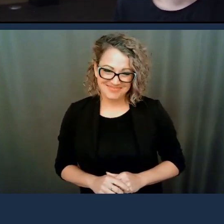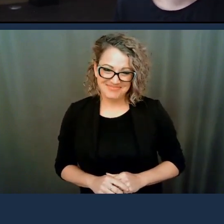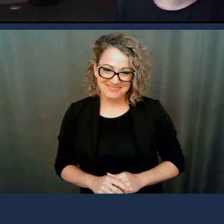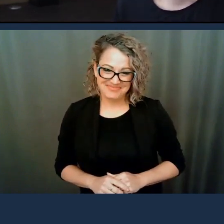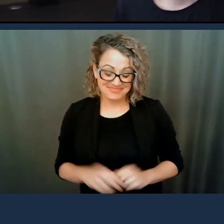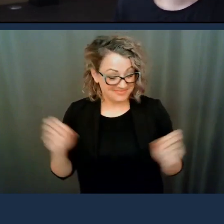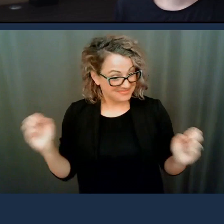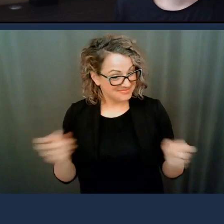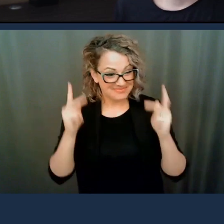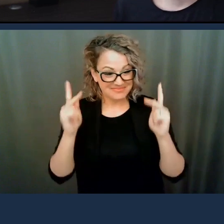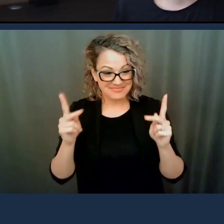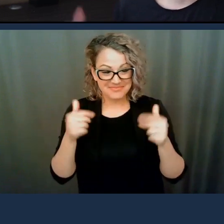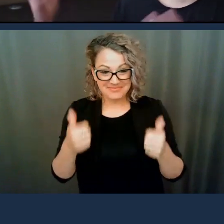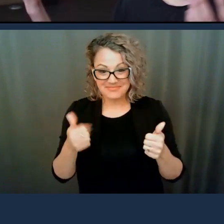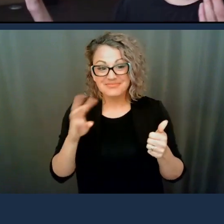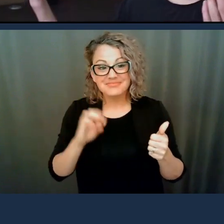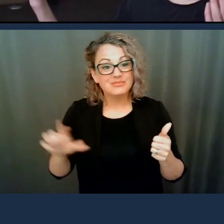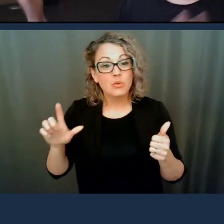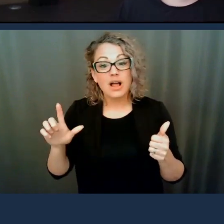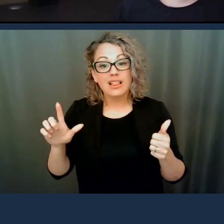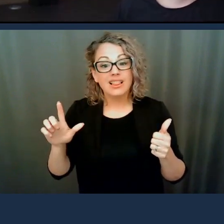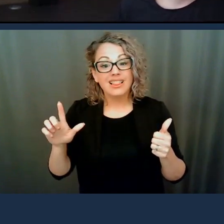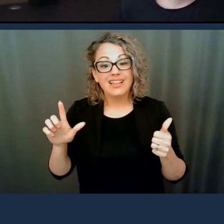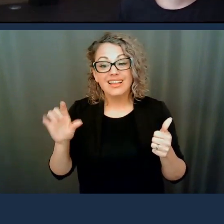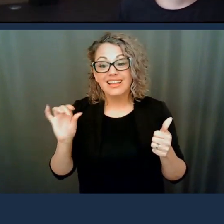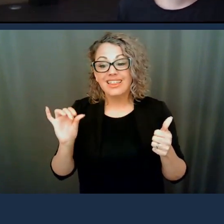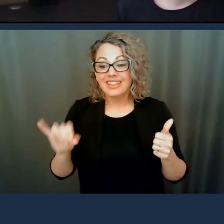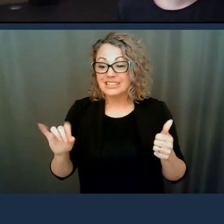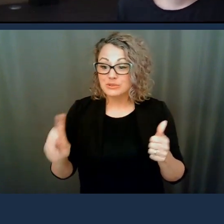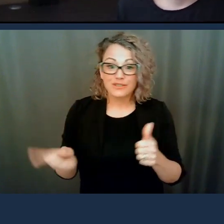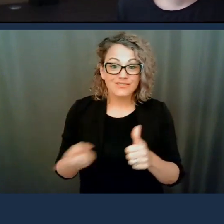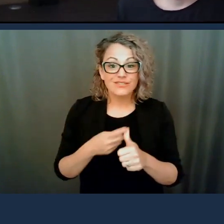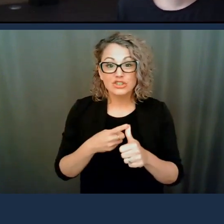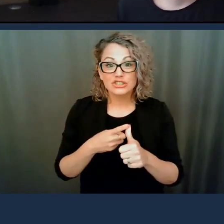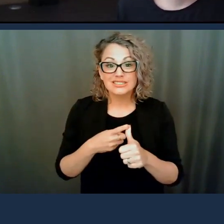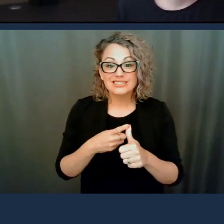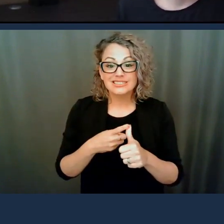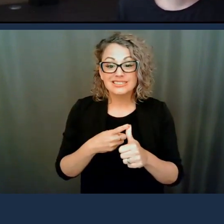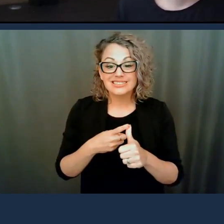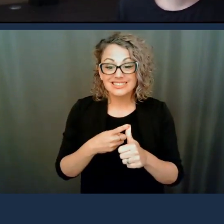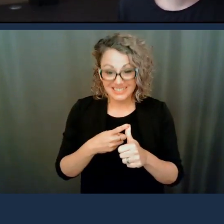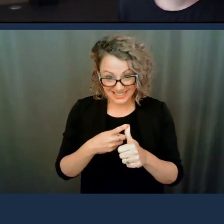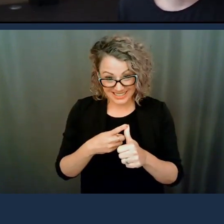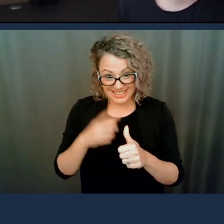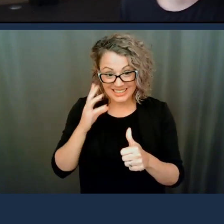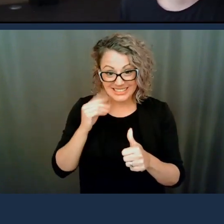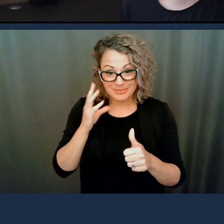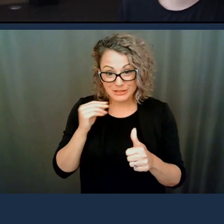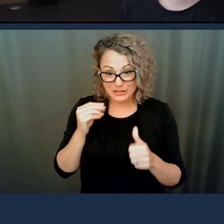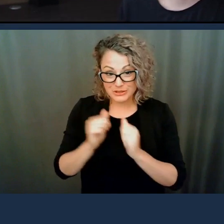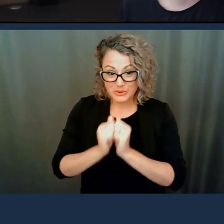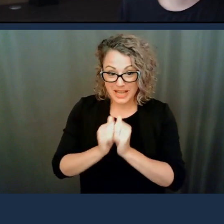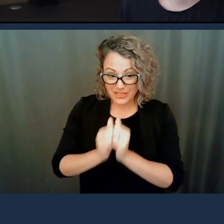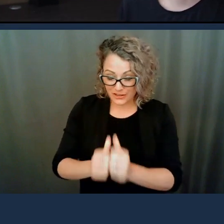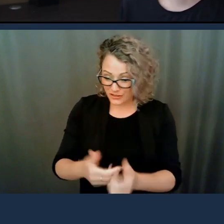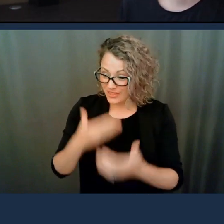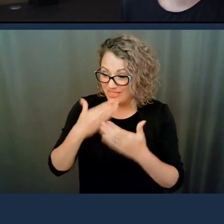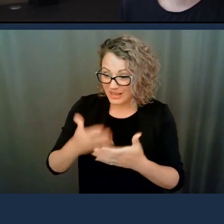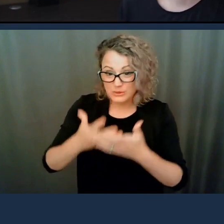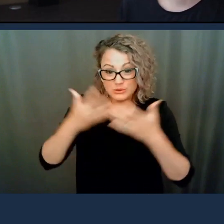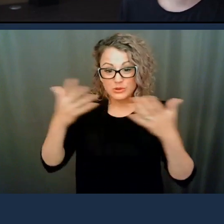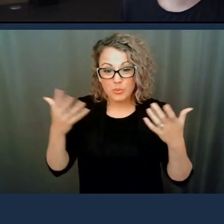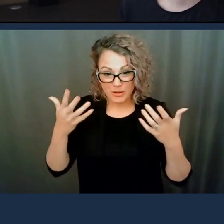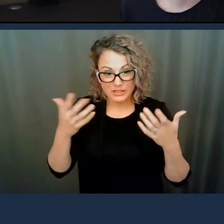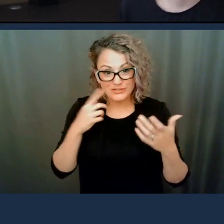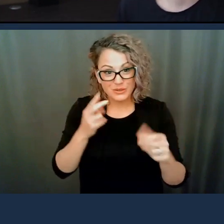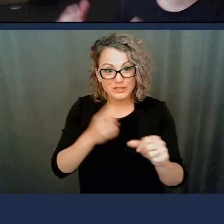All right. Well, this was our first co-hosting experience together. Thank you so much for joining me here,